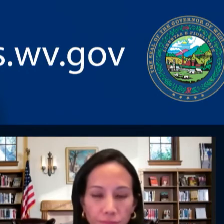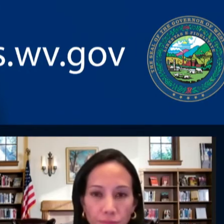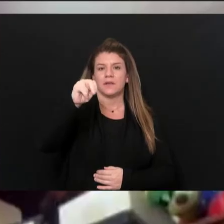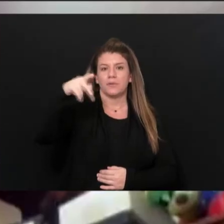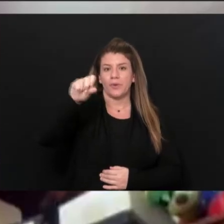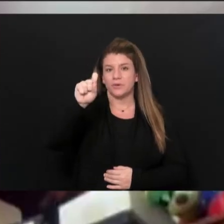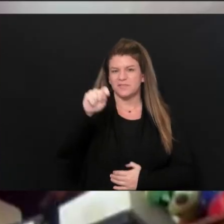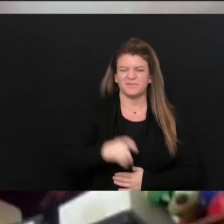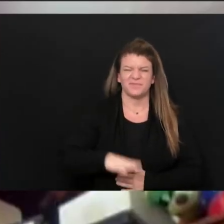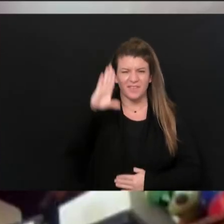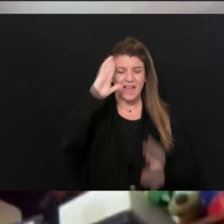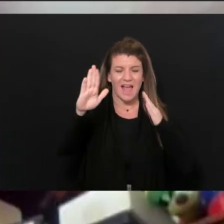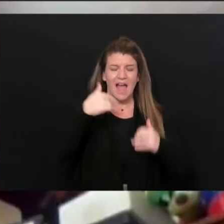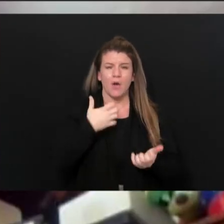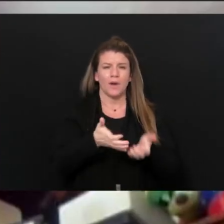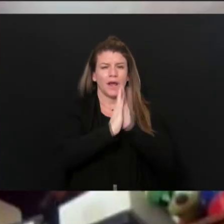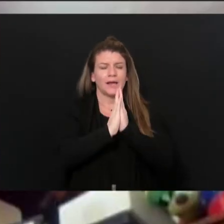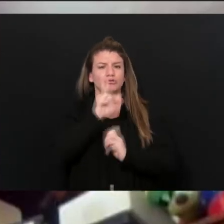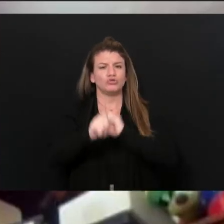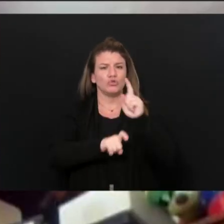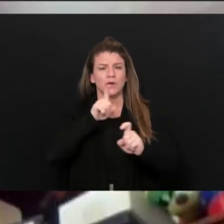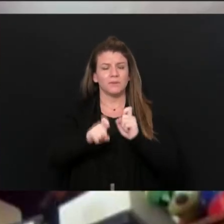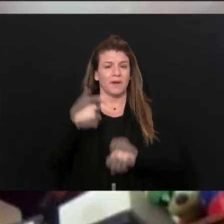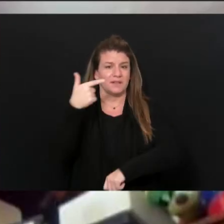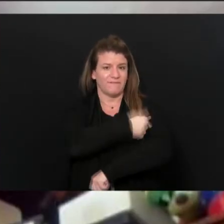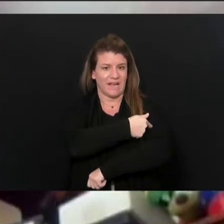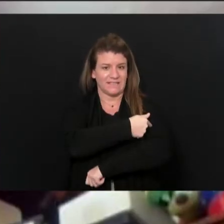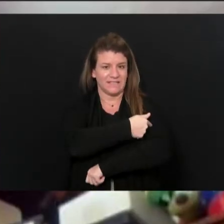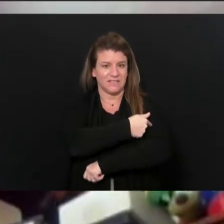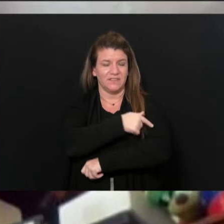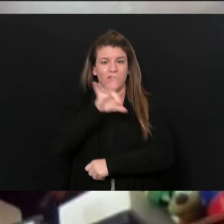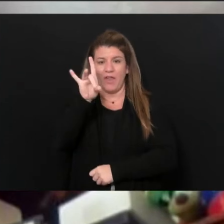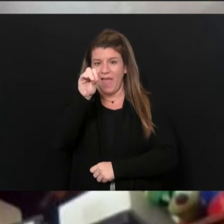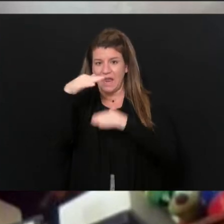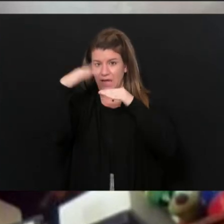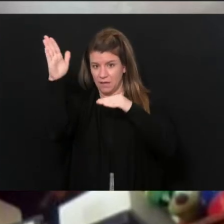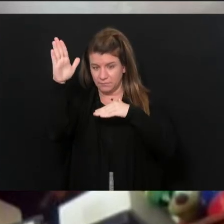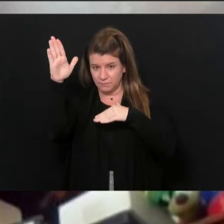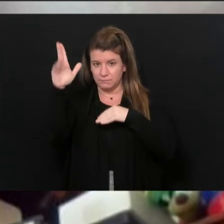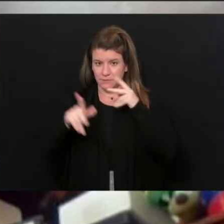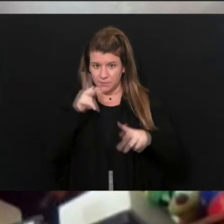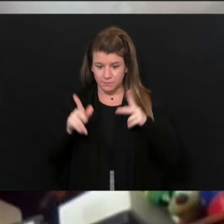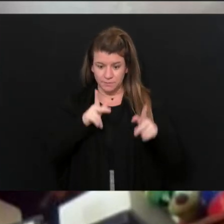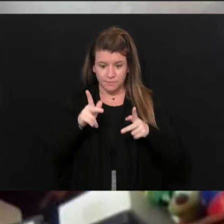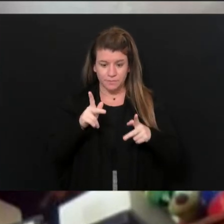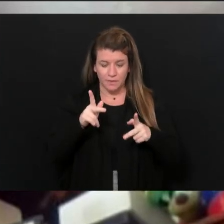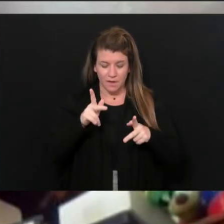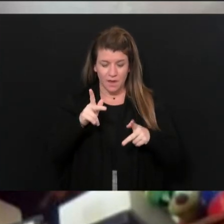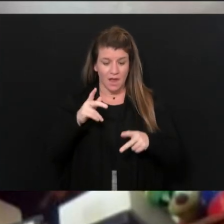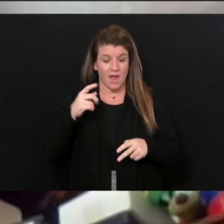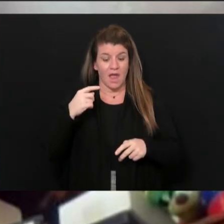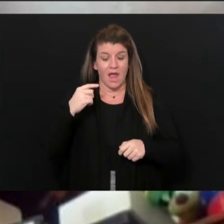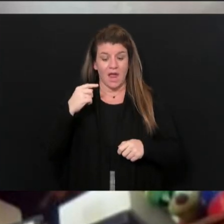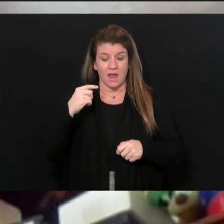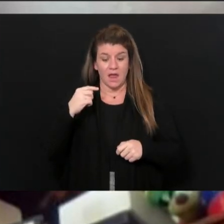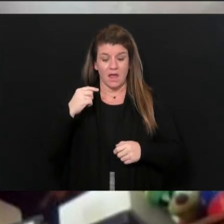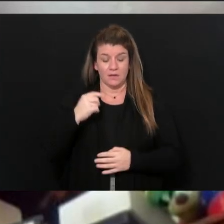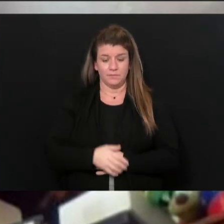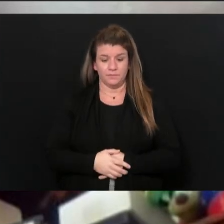Hi, I'd like to ask a question about the vaccines for the 80-year-olds and up. What I heard is just